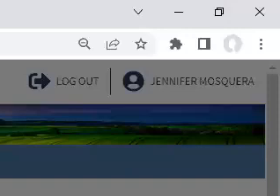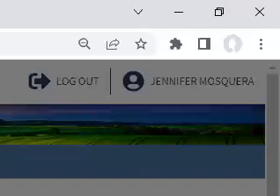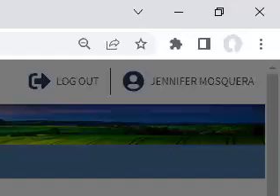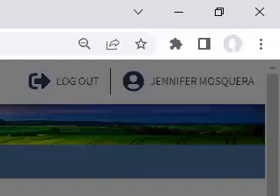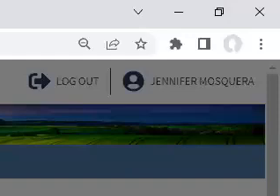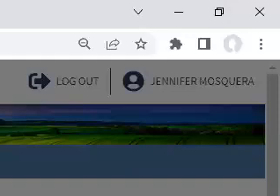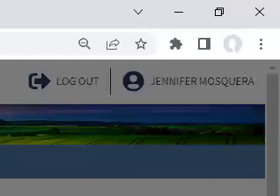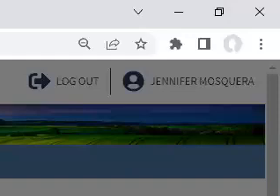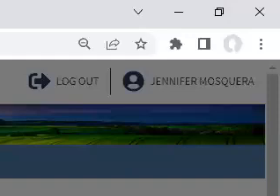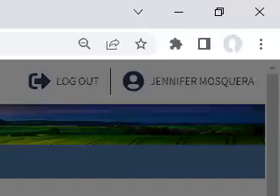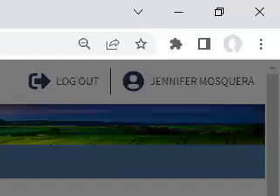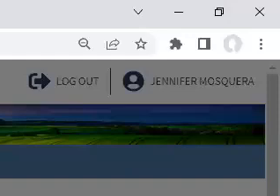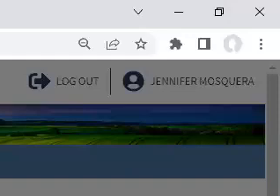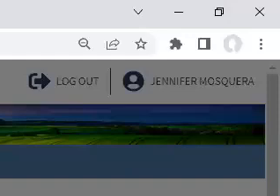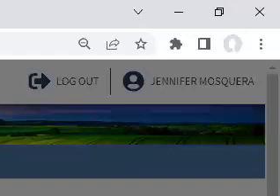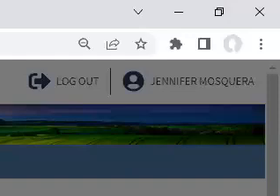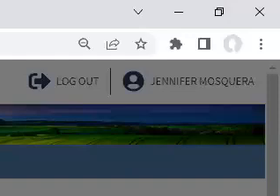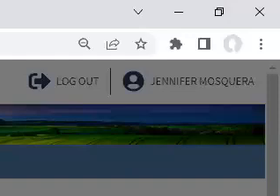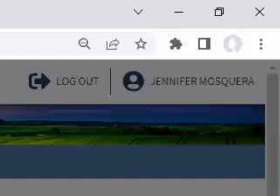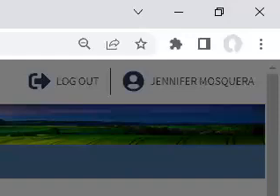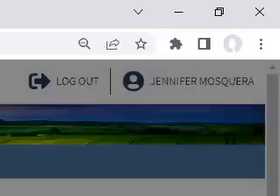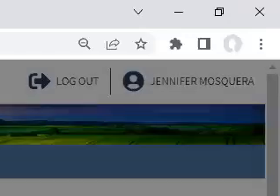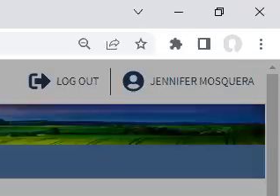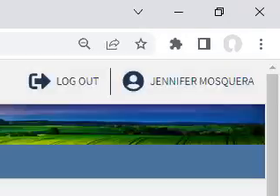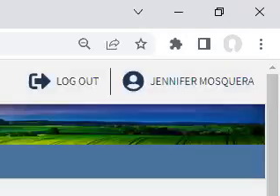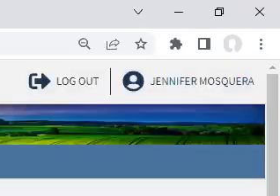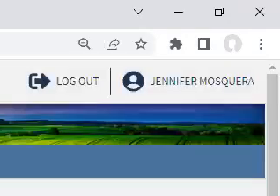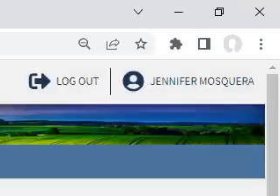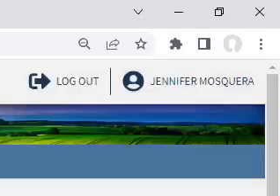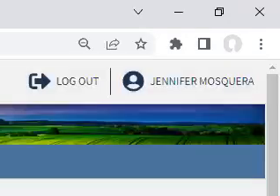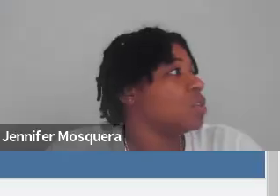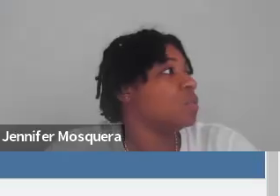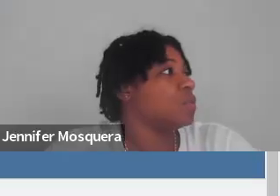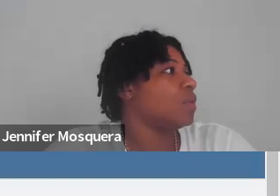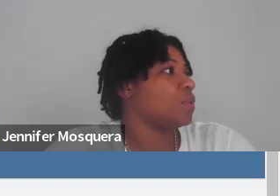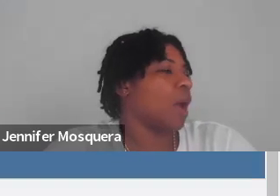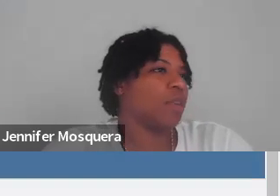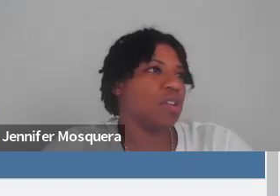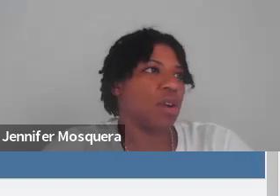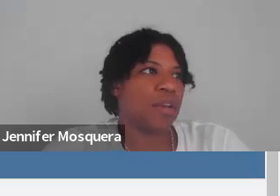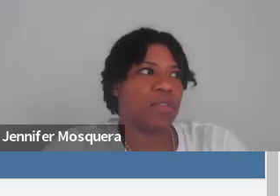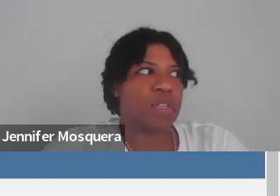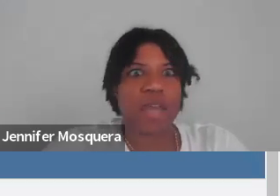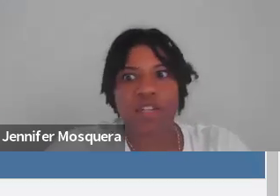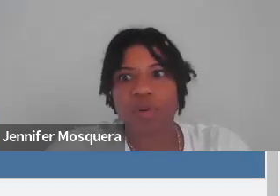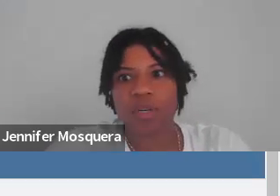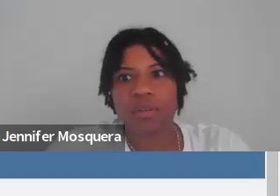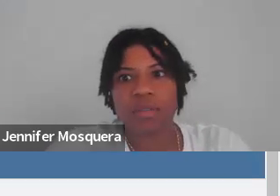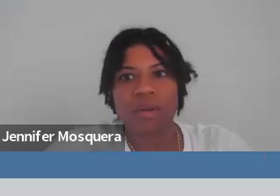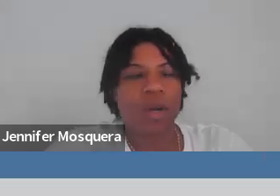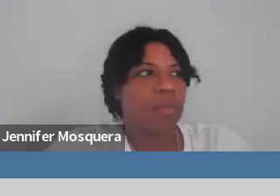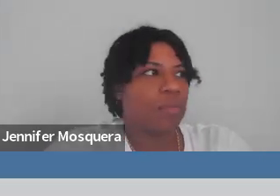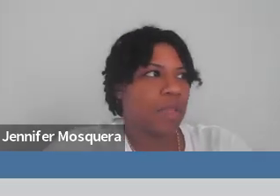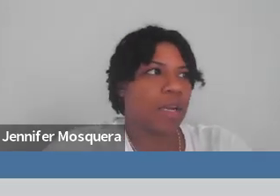that, can you share how you access this again? So can you go through how you access this again? Right quick? Sure. I'm going to try it from the